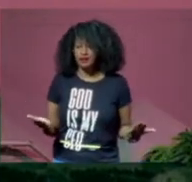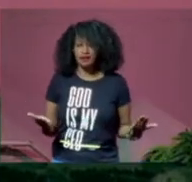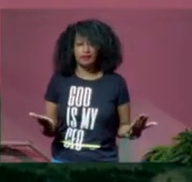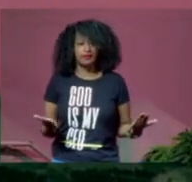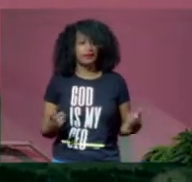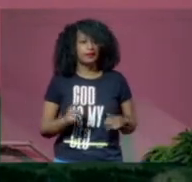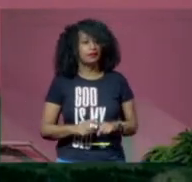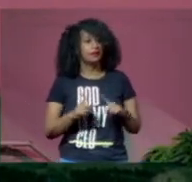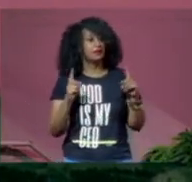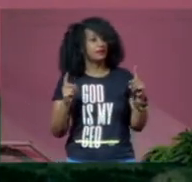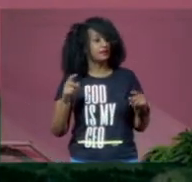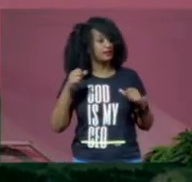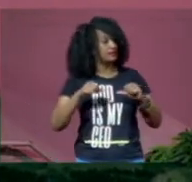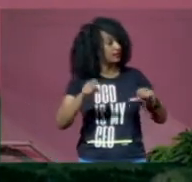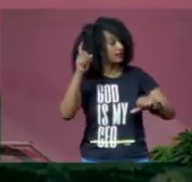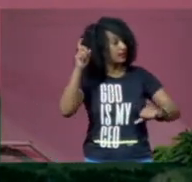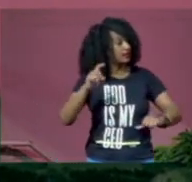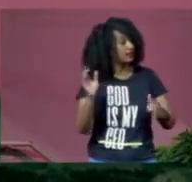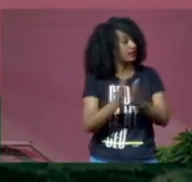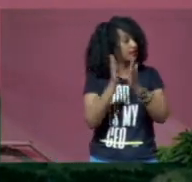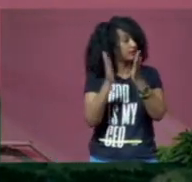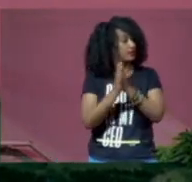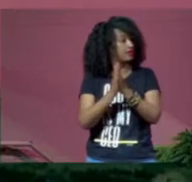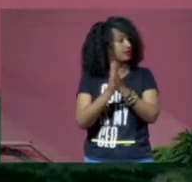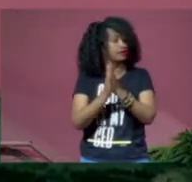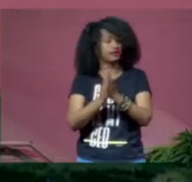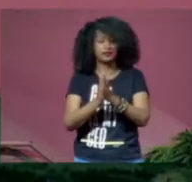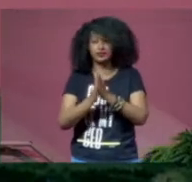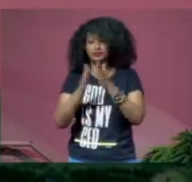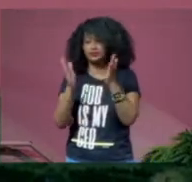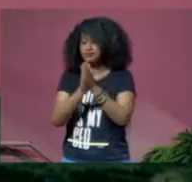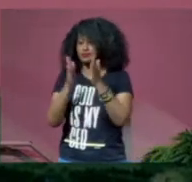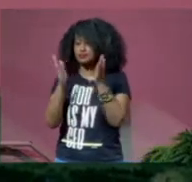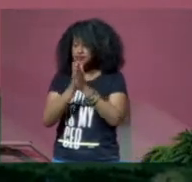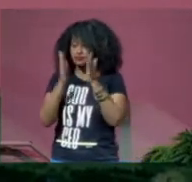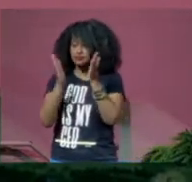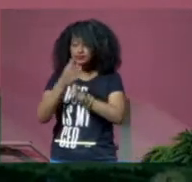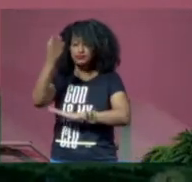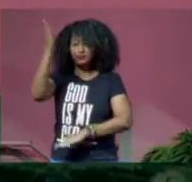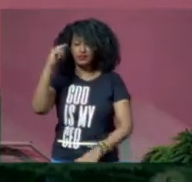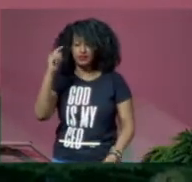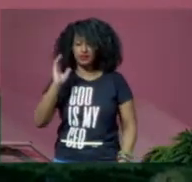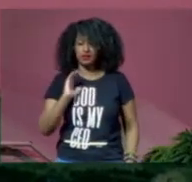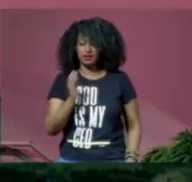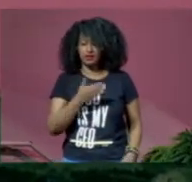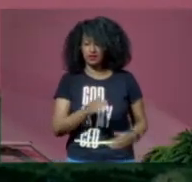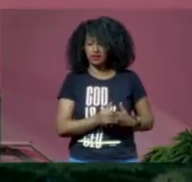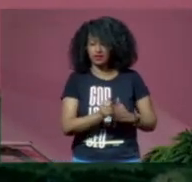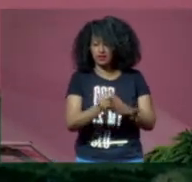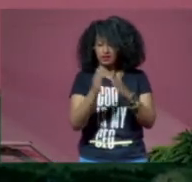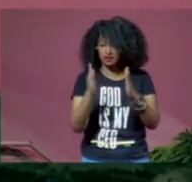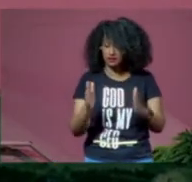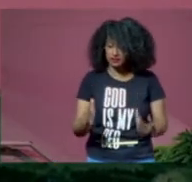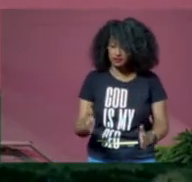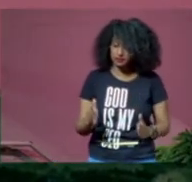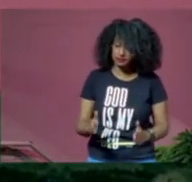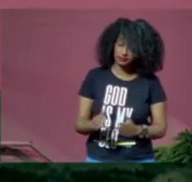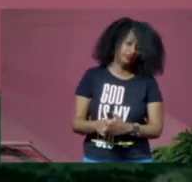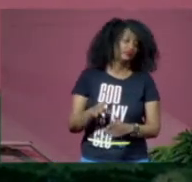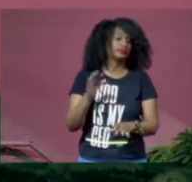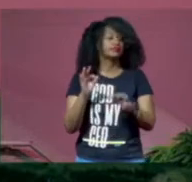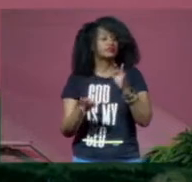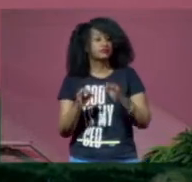vacation. Come on. Come on, we give God thanks and praise for a visionary leader, for a warrior for justice and truth